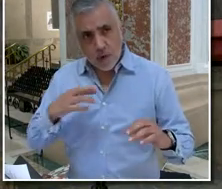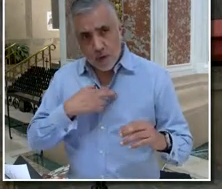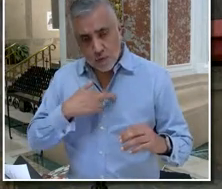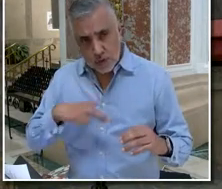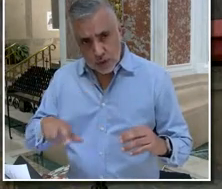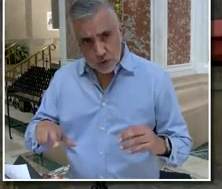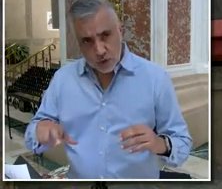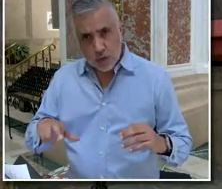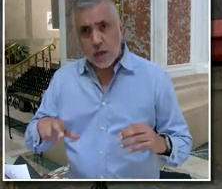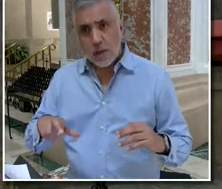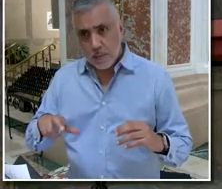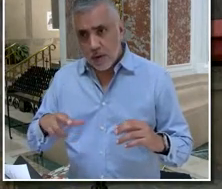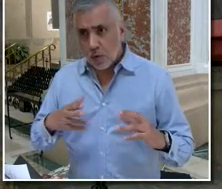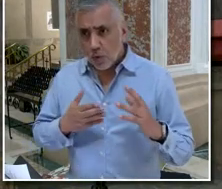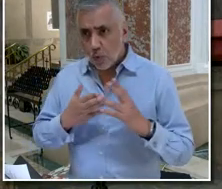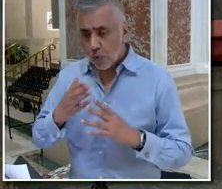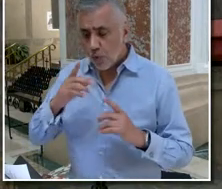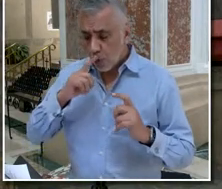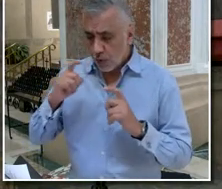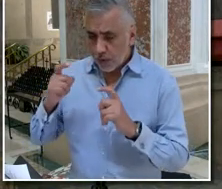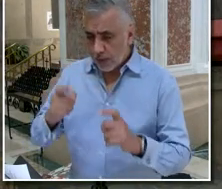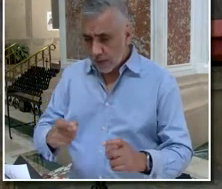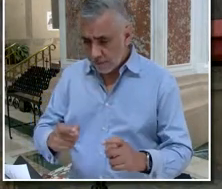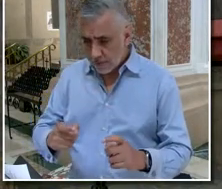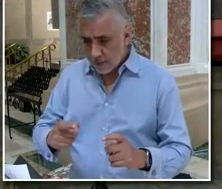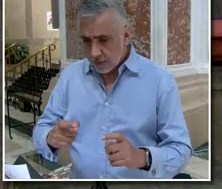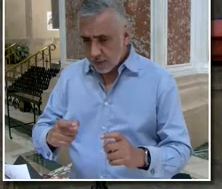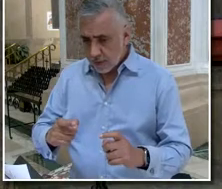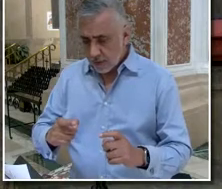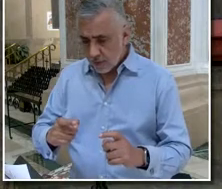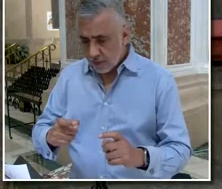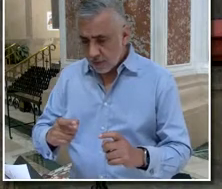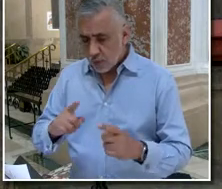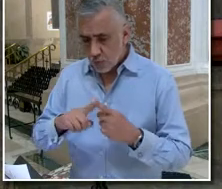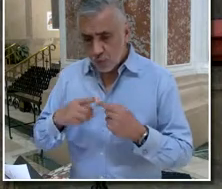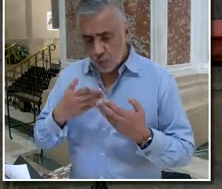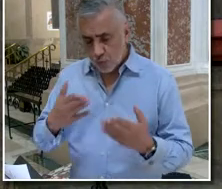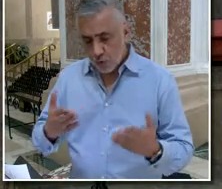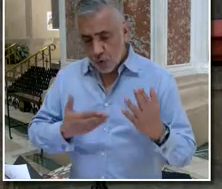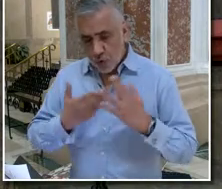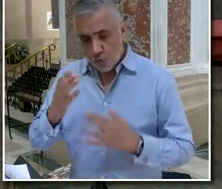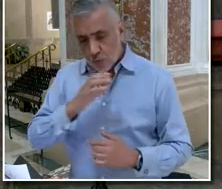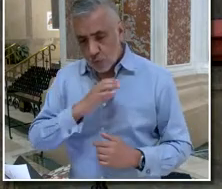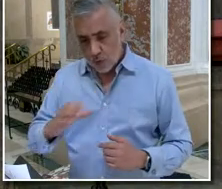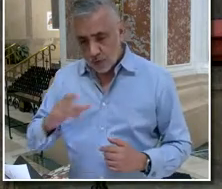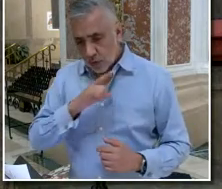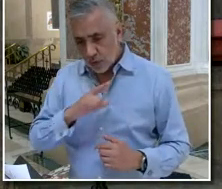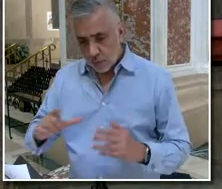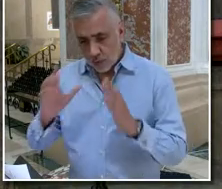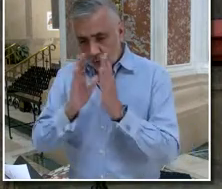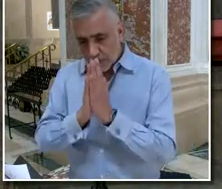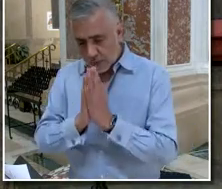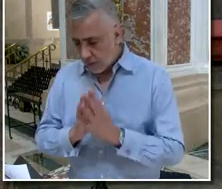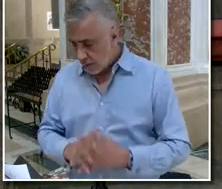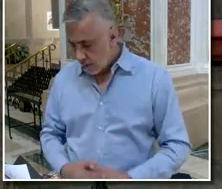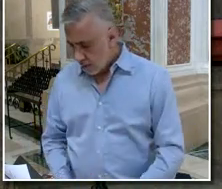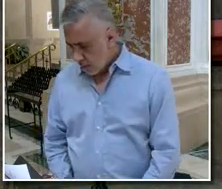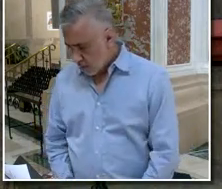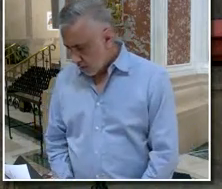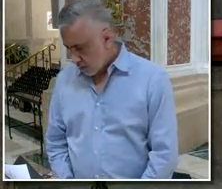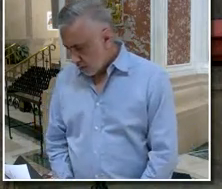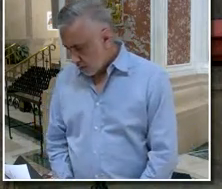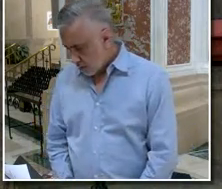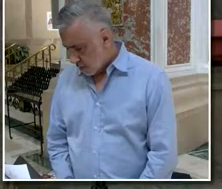religion may through your gift be made secure. Through Christ our Lord. Amen.